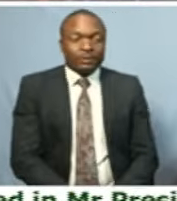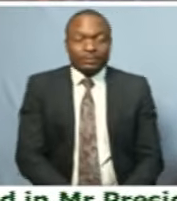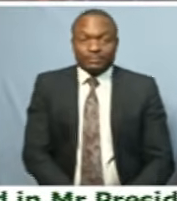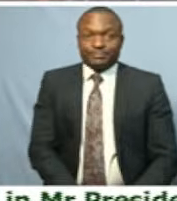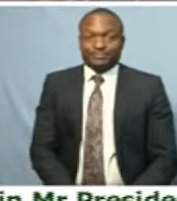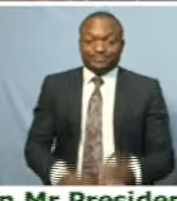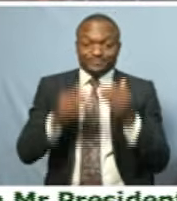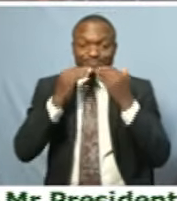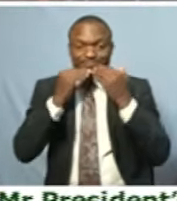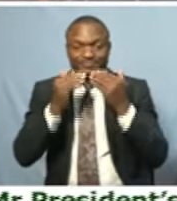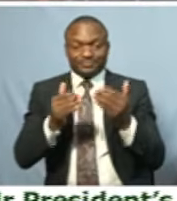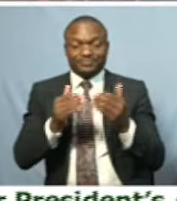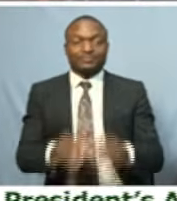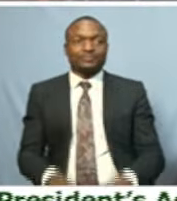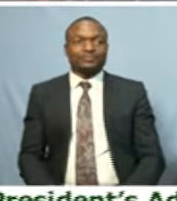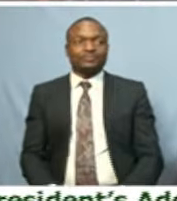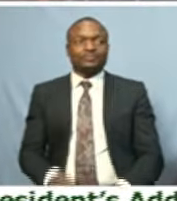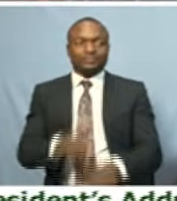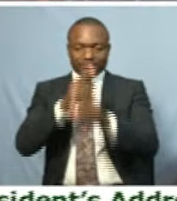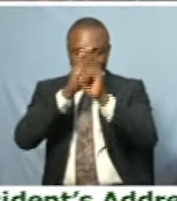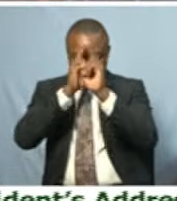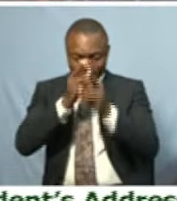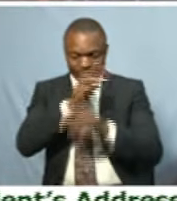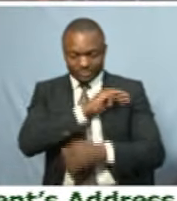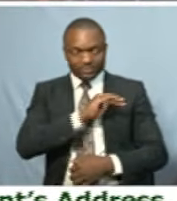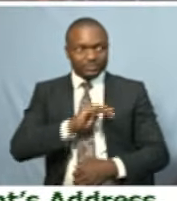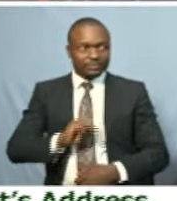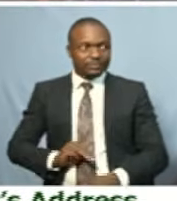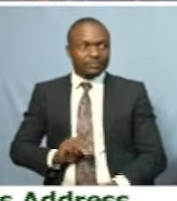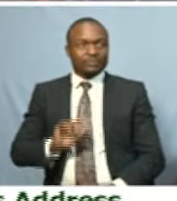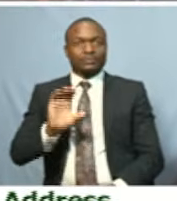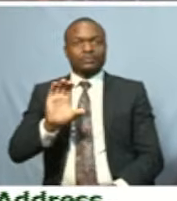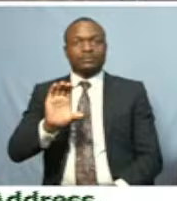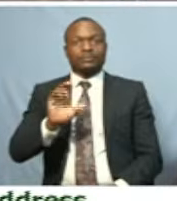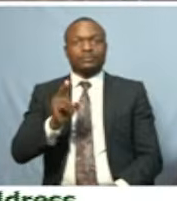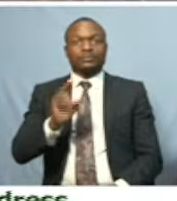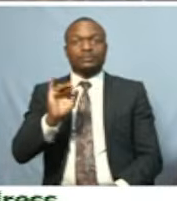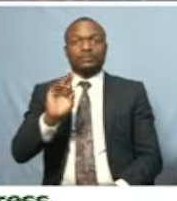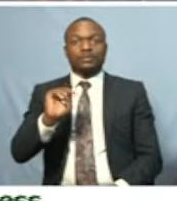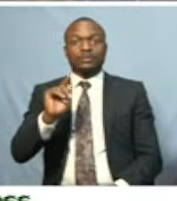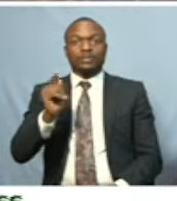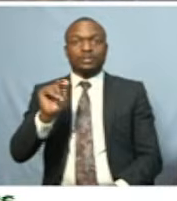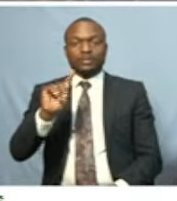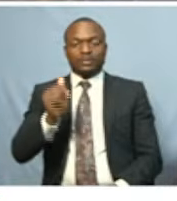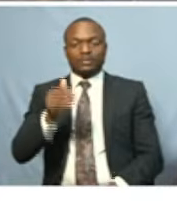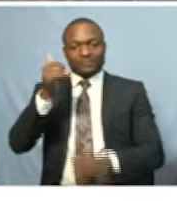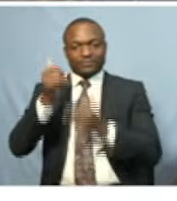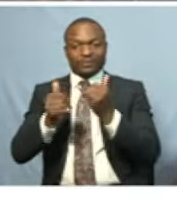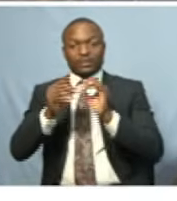Thank you. The Honourable Member for Chikankata wind-up debate.